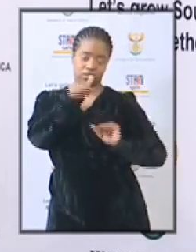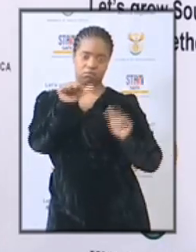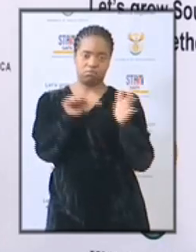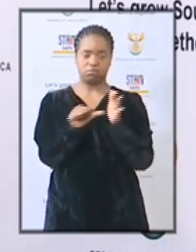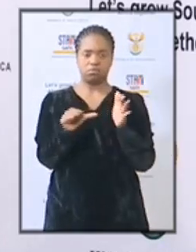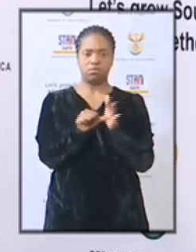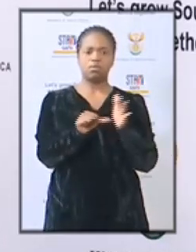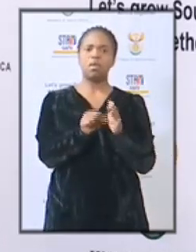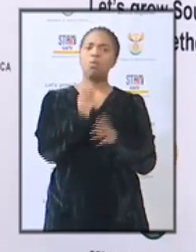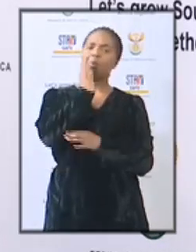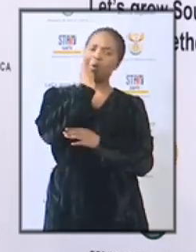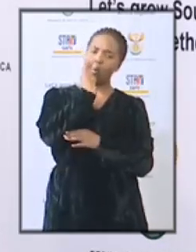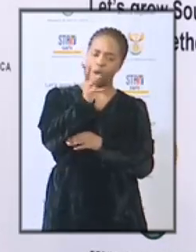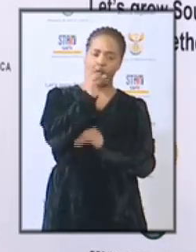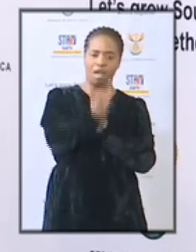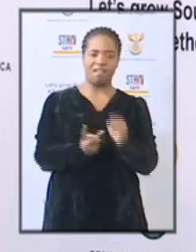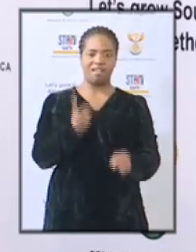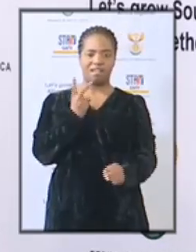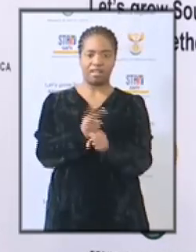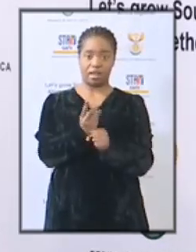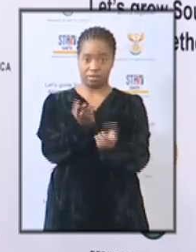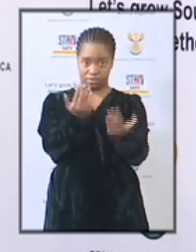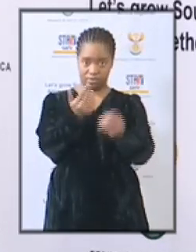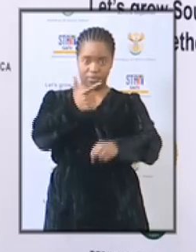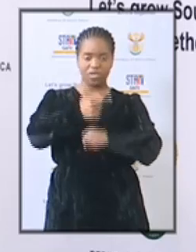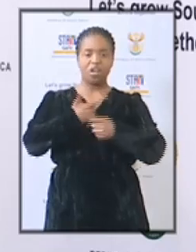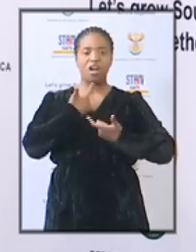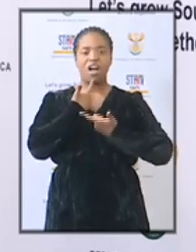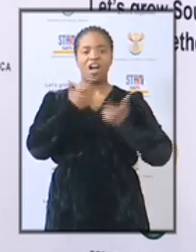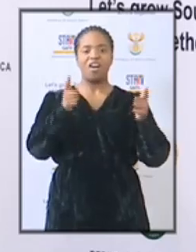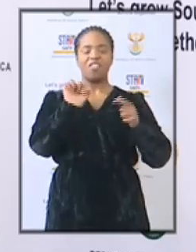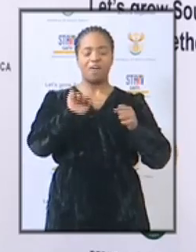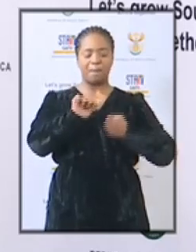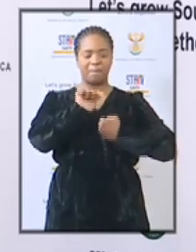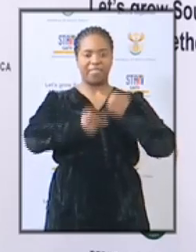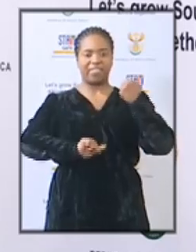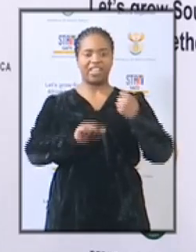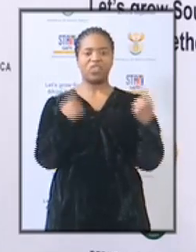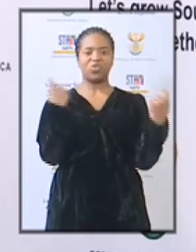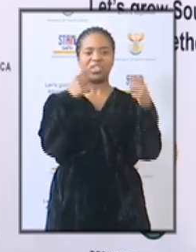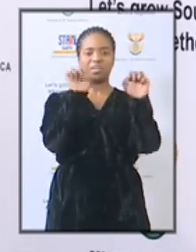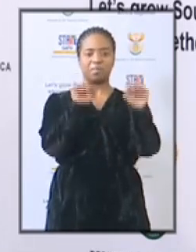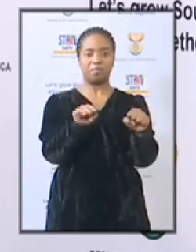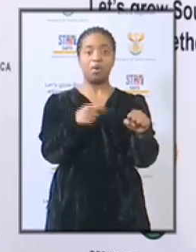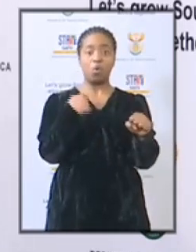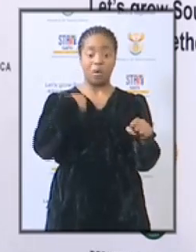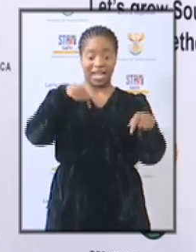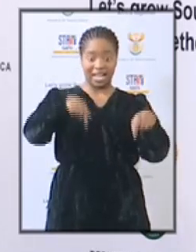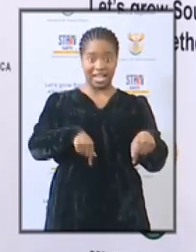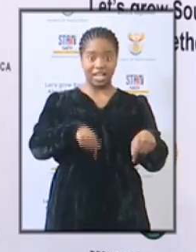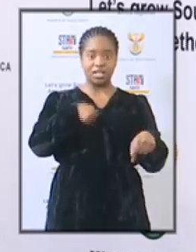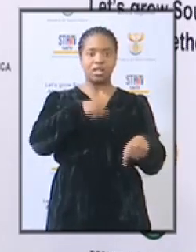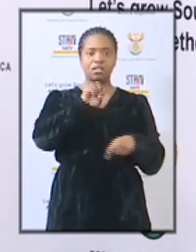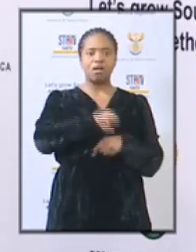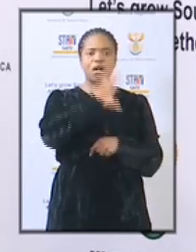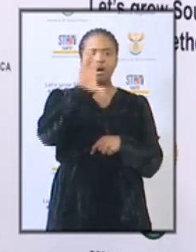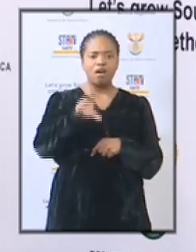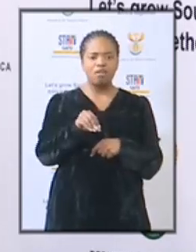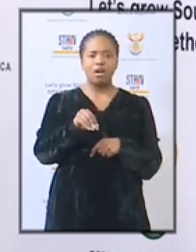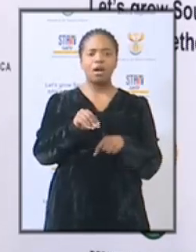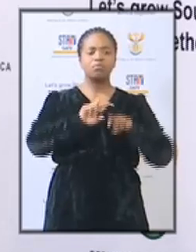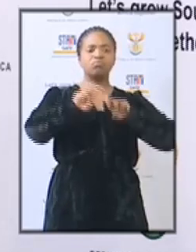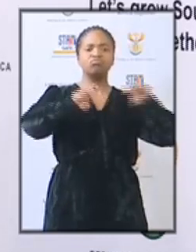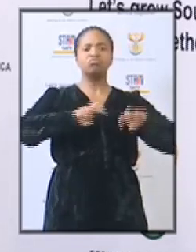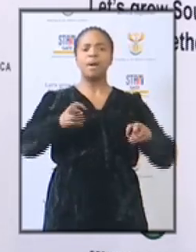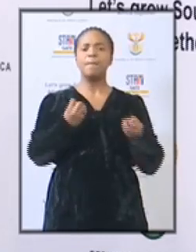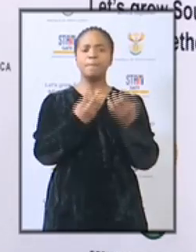will invite the media to join us for the launch of the Tourism Month as part of our domestic tourism campaign. Many